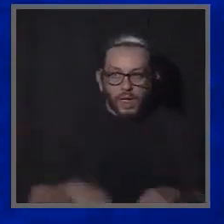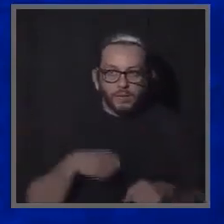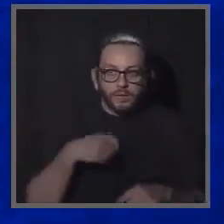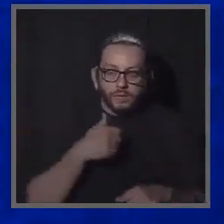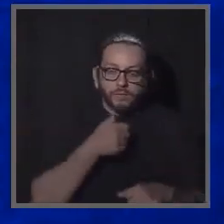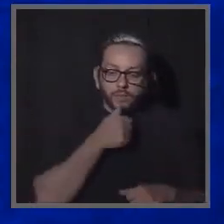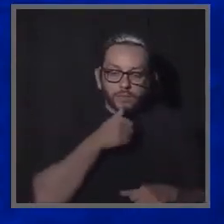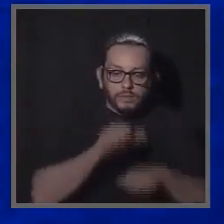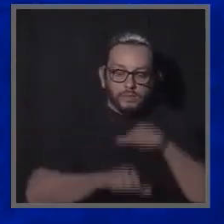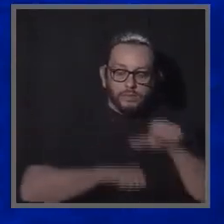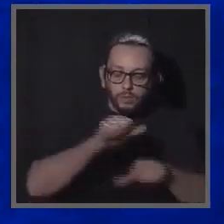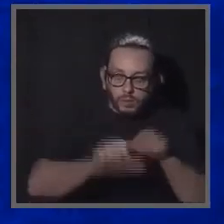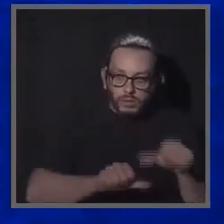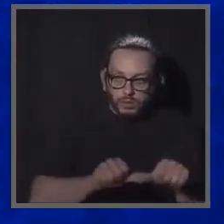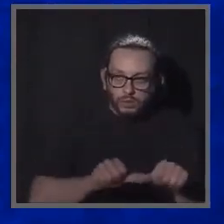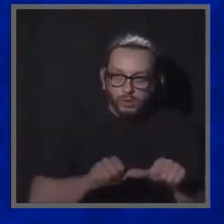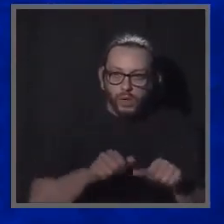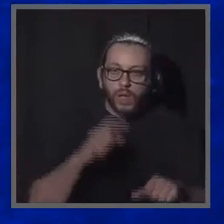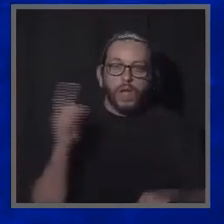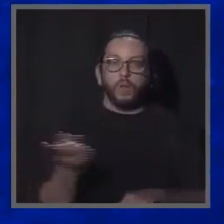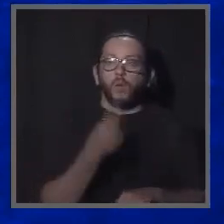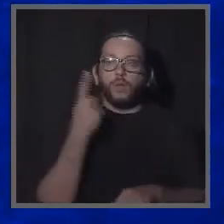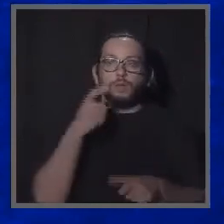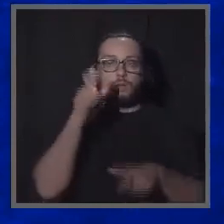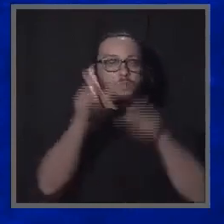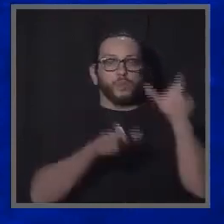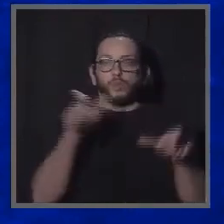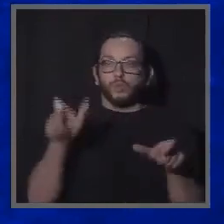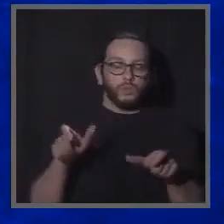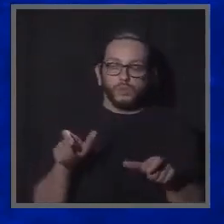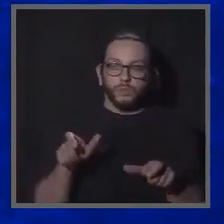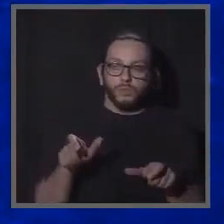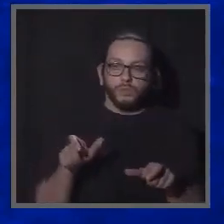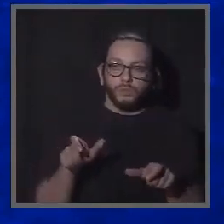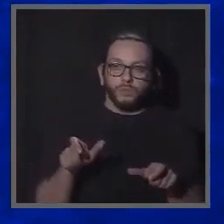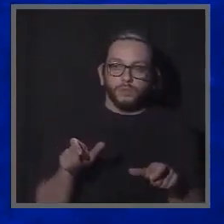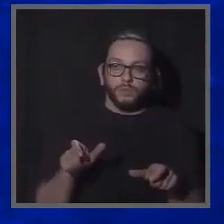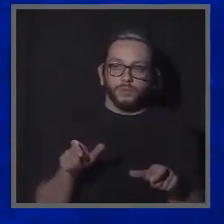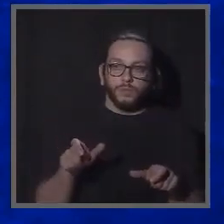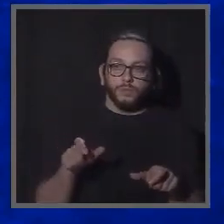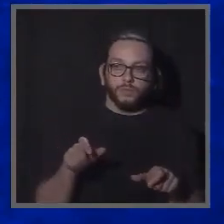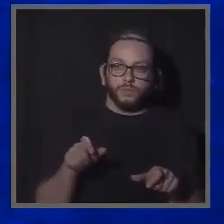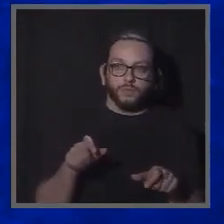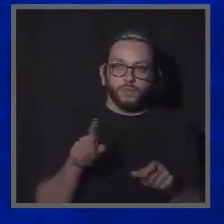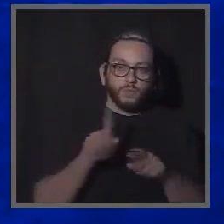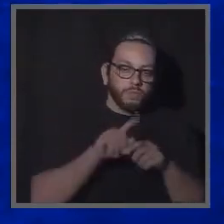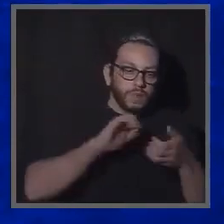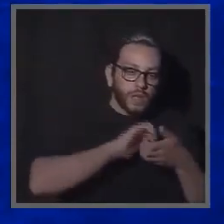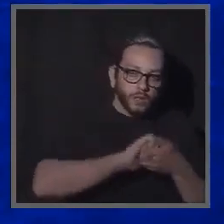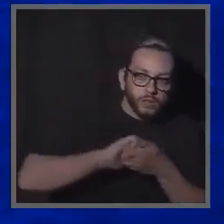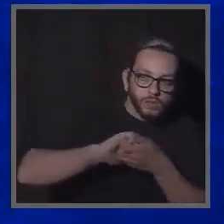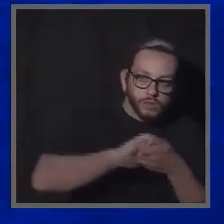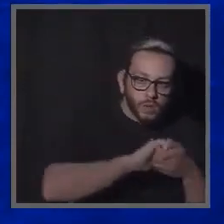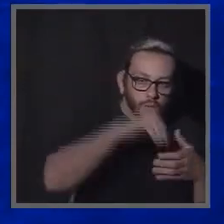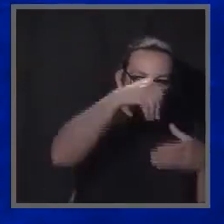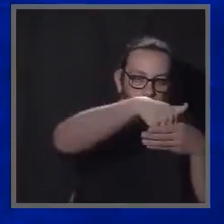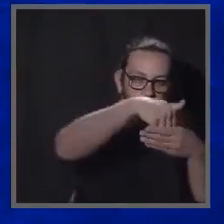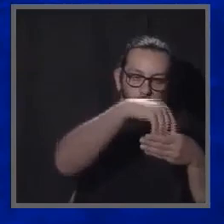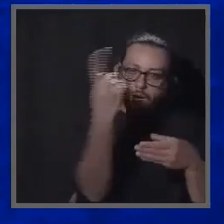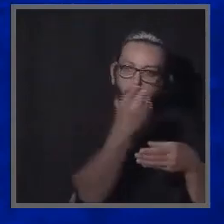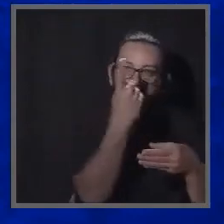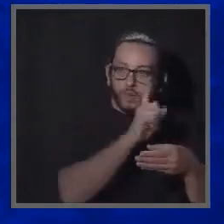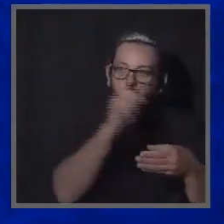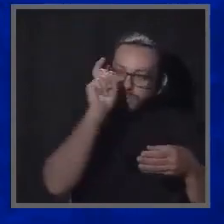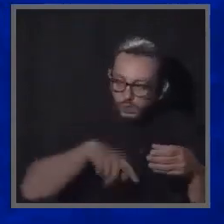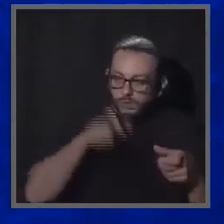institutions is not only made by the ones that are in the institution, but by the ones that represent the